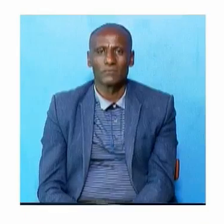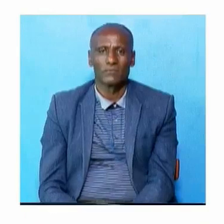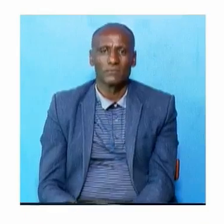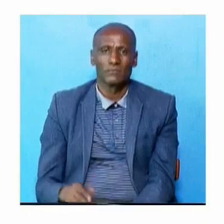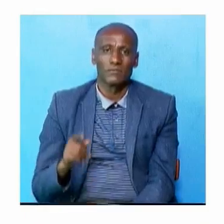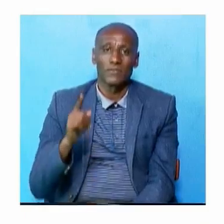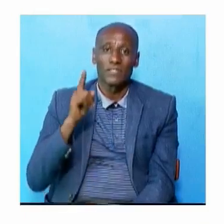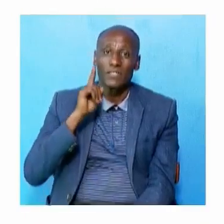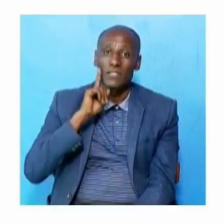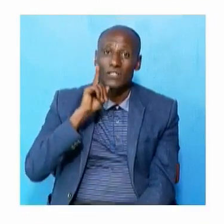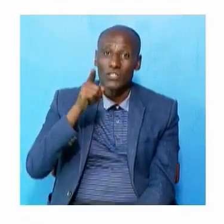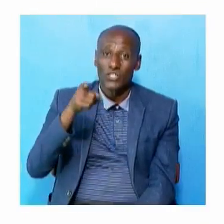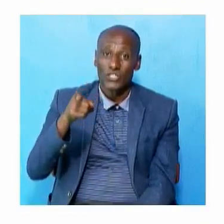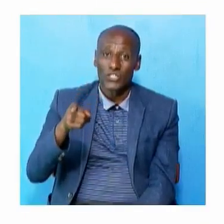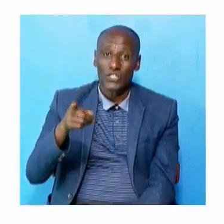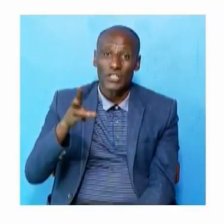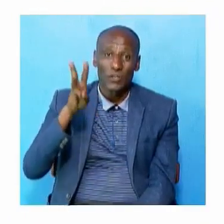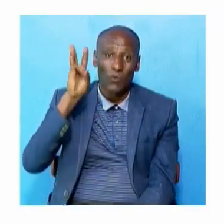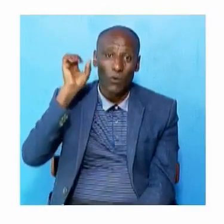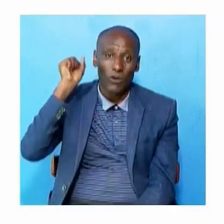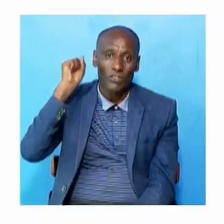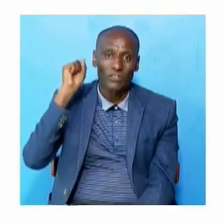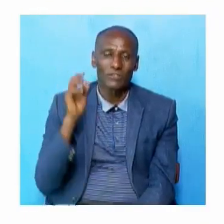She was